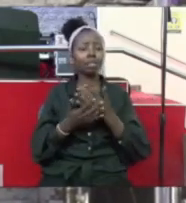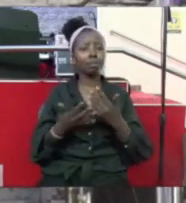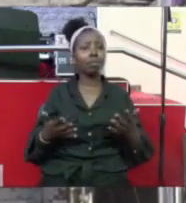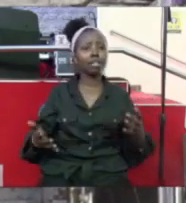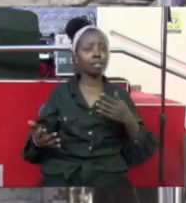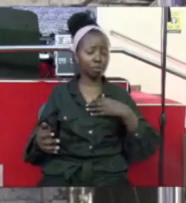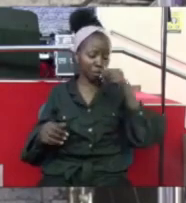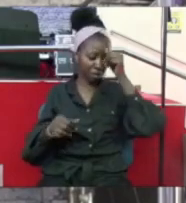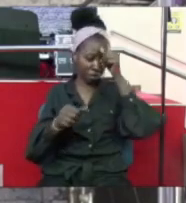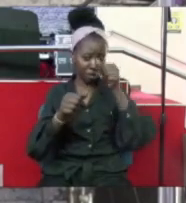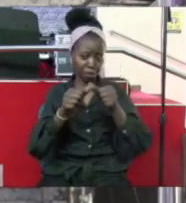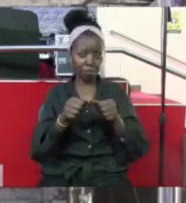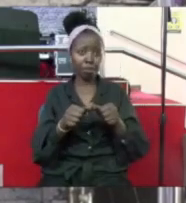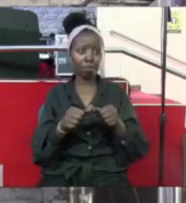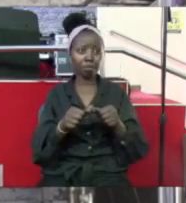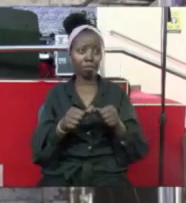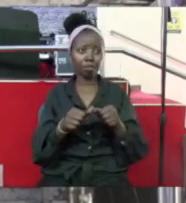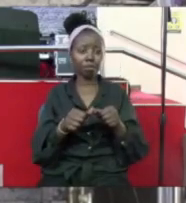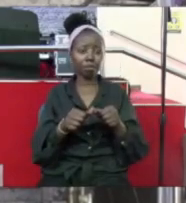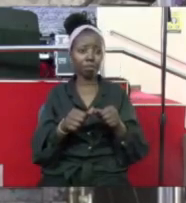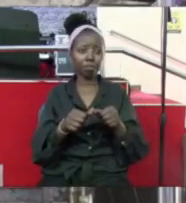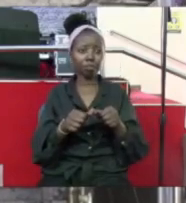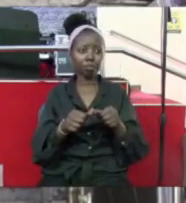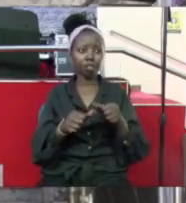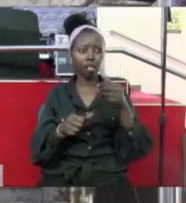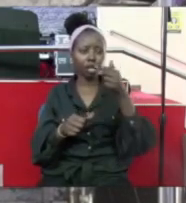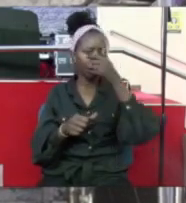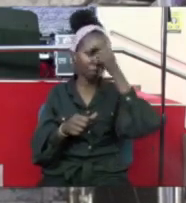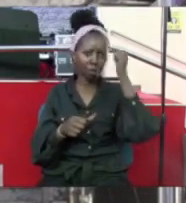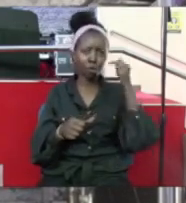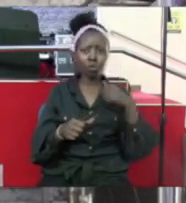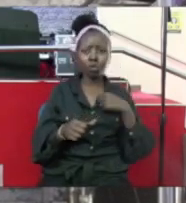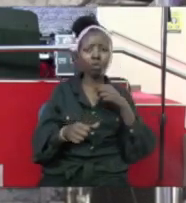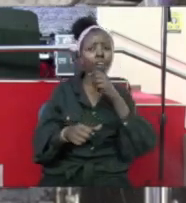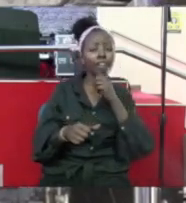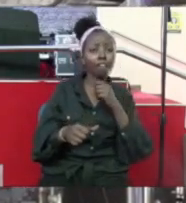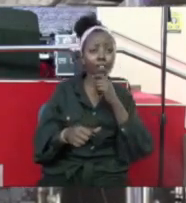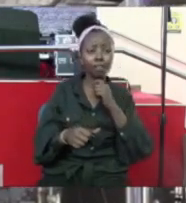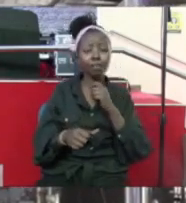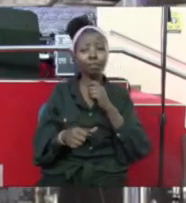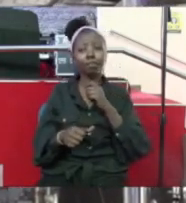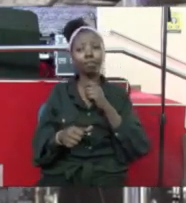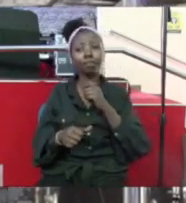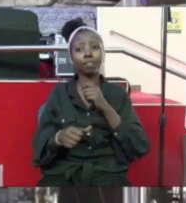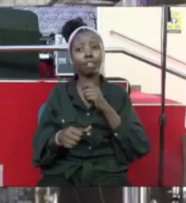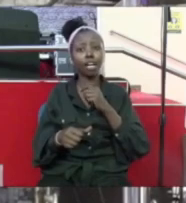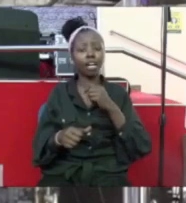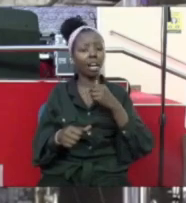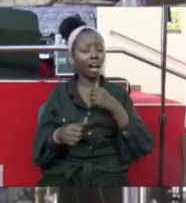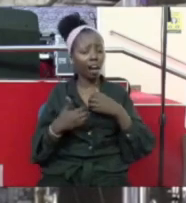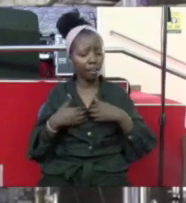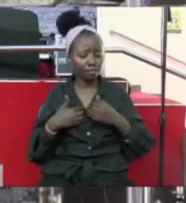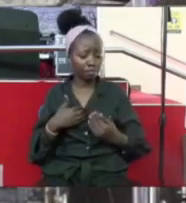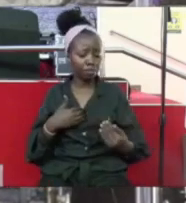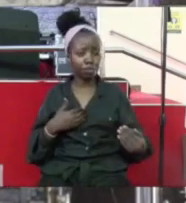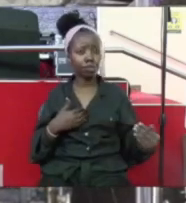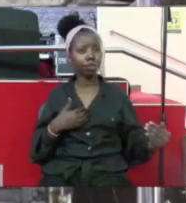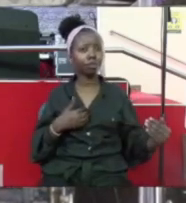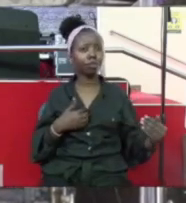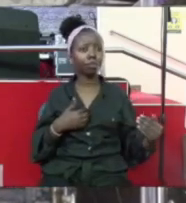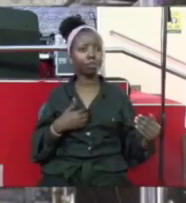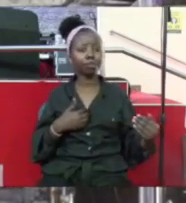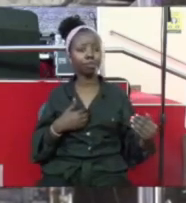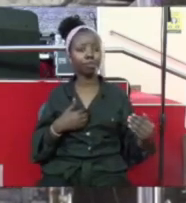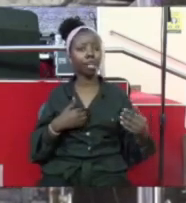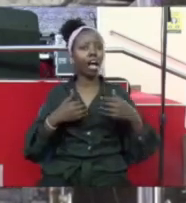Hivyo pana mambo ambayo mimi mwenyewe huwa nakumbuka. Because I'm a father. Kwa sababu mimi ni baba. And I have children. Na nina watoto. There